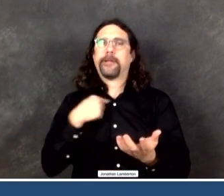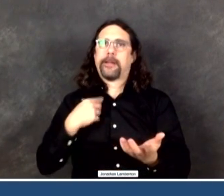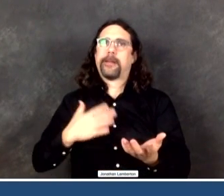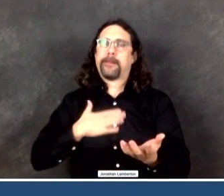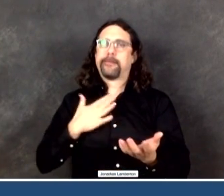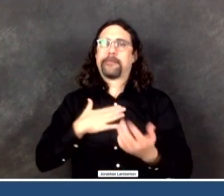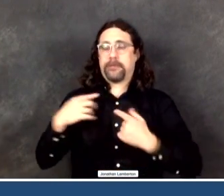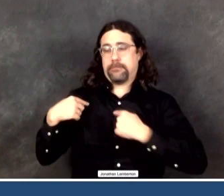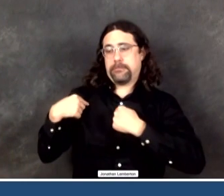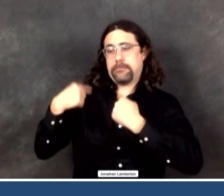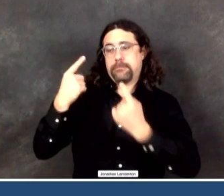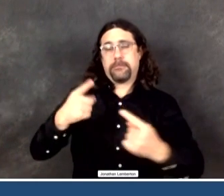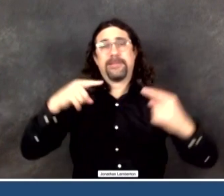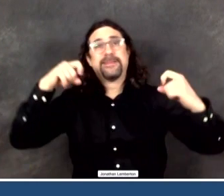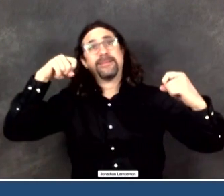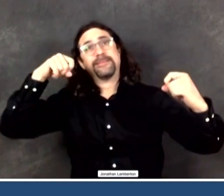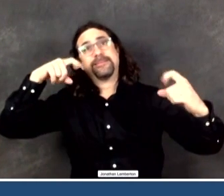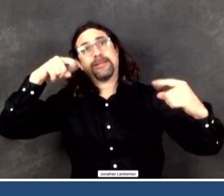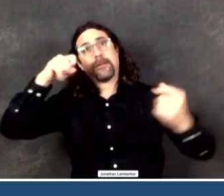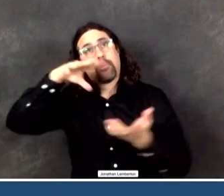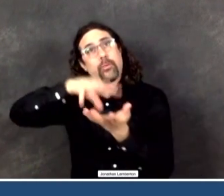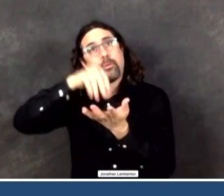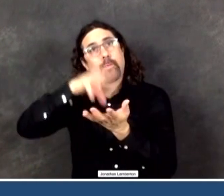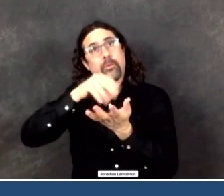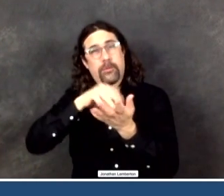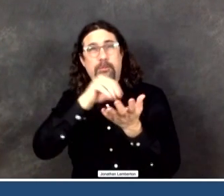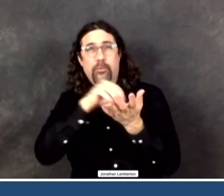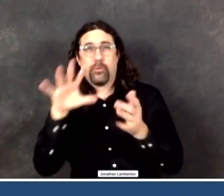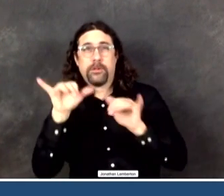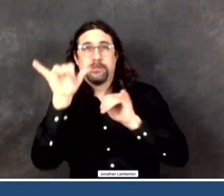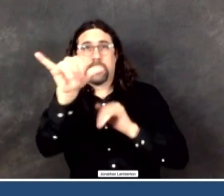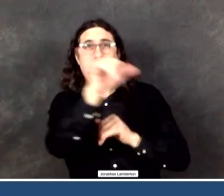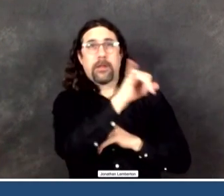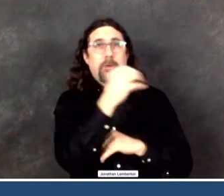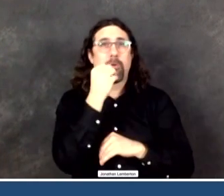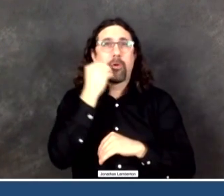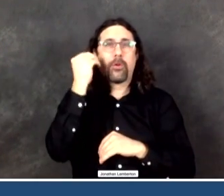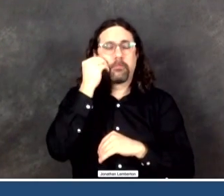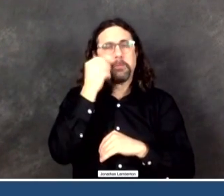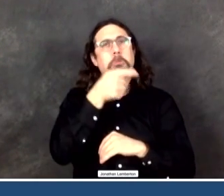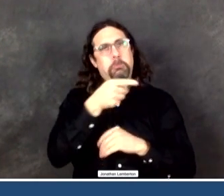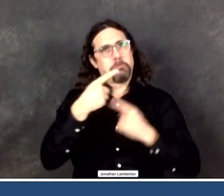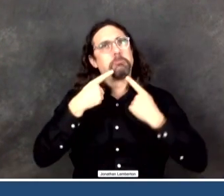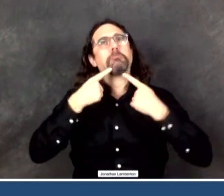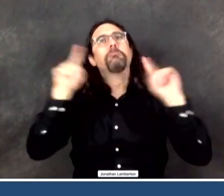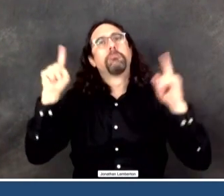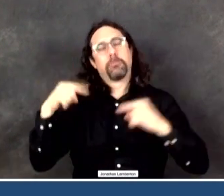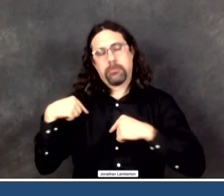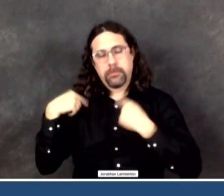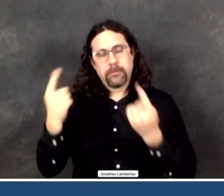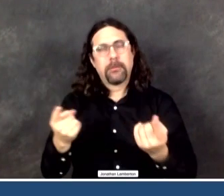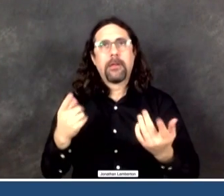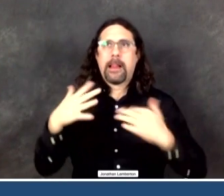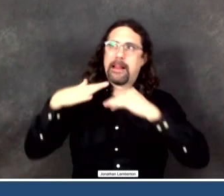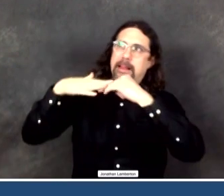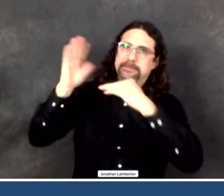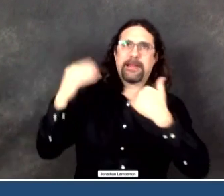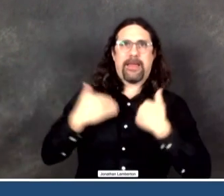next few months. Now, we'll be working with the state of New York. We want